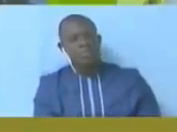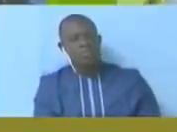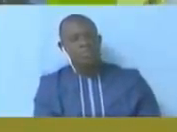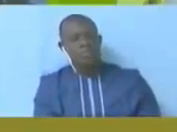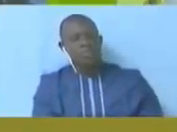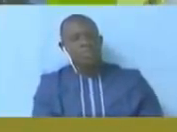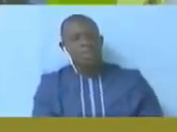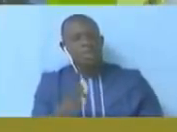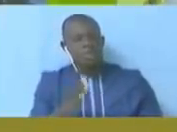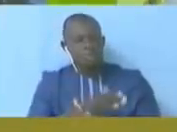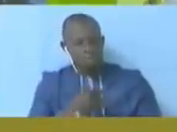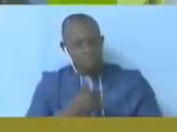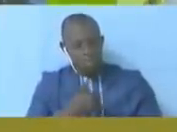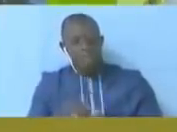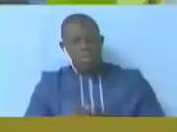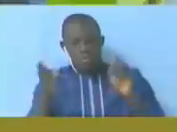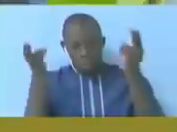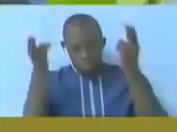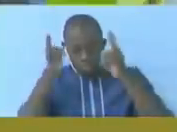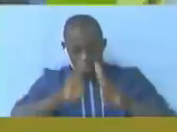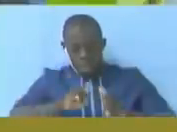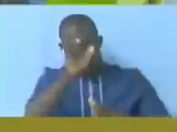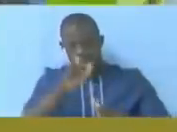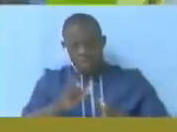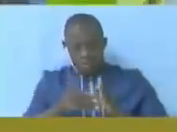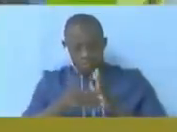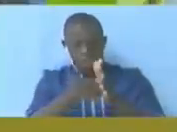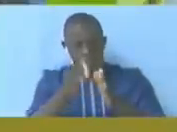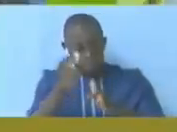when I was a magistrate